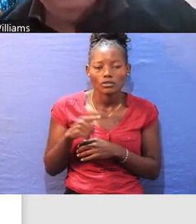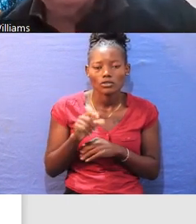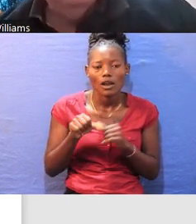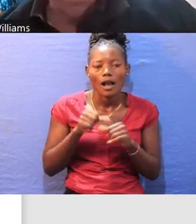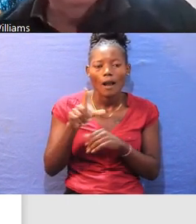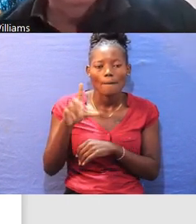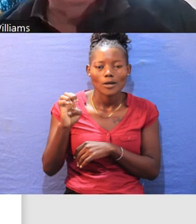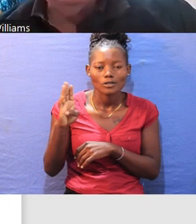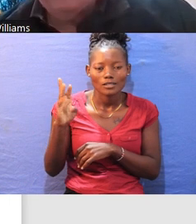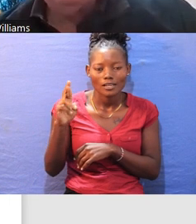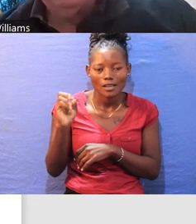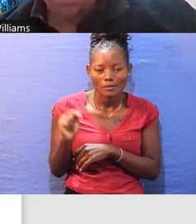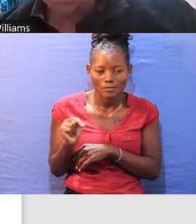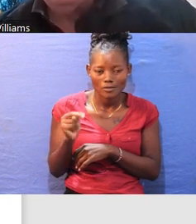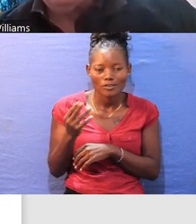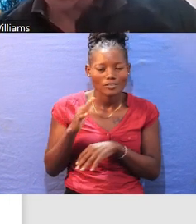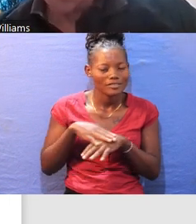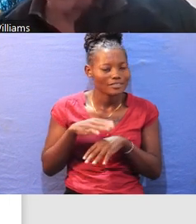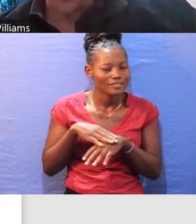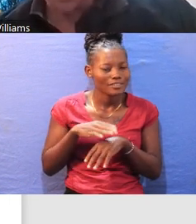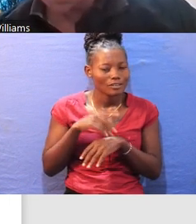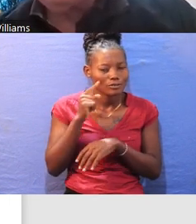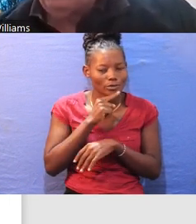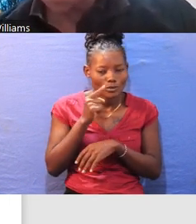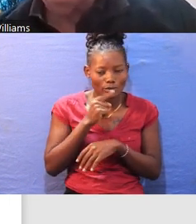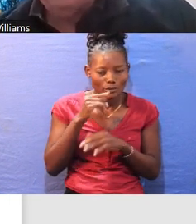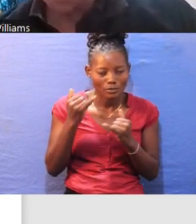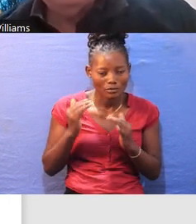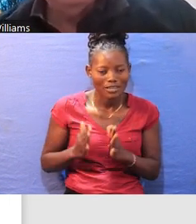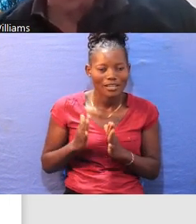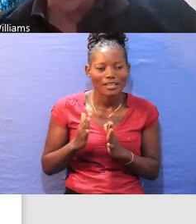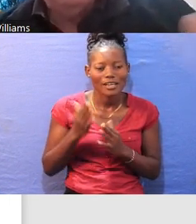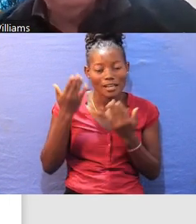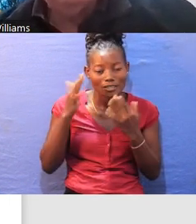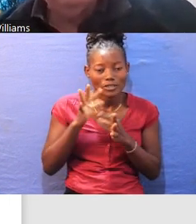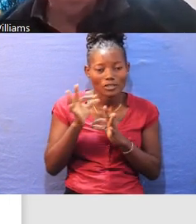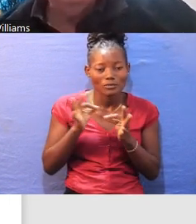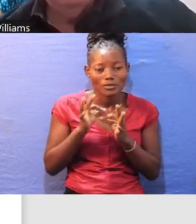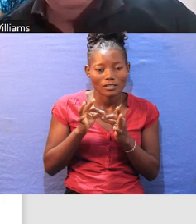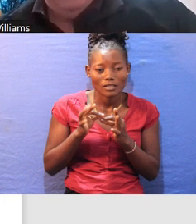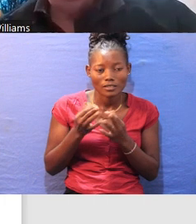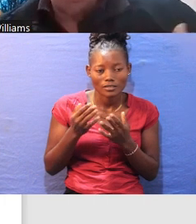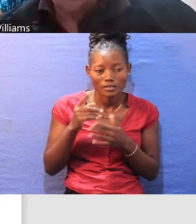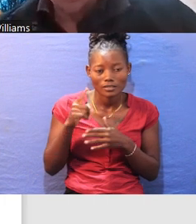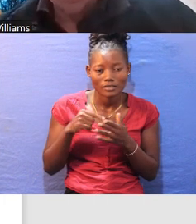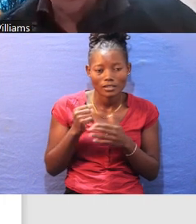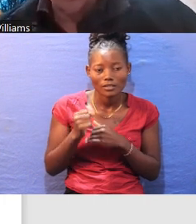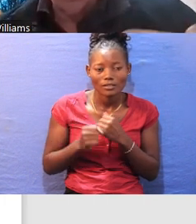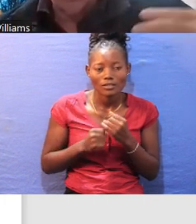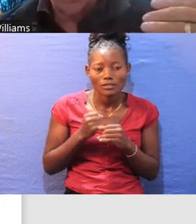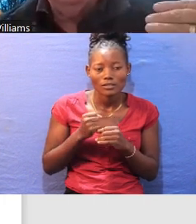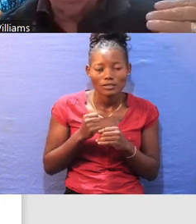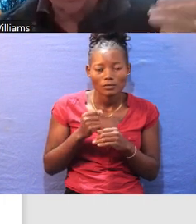freak athlete, and absolutely. I don't know exactly what role weight training has. I know he does lift. I don't think he